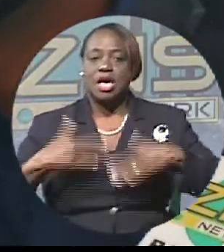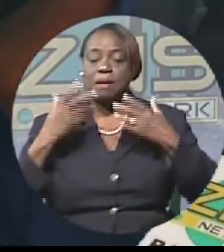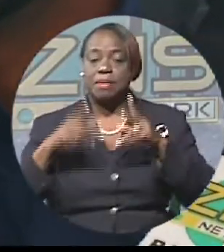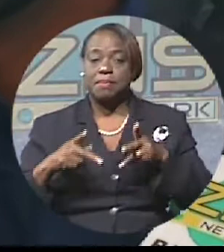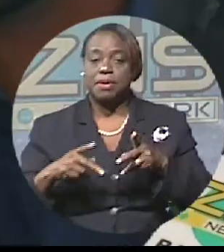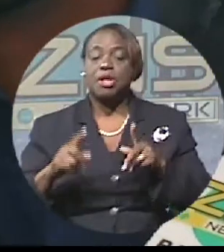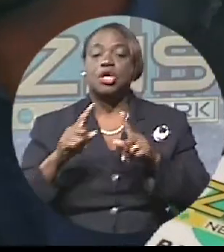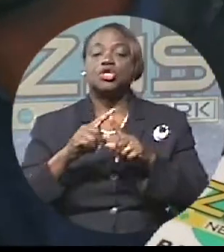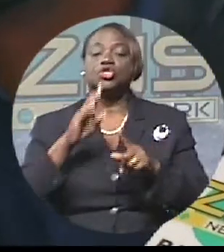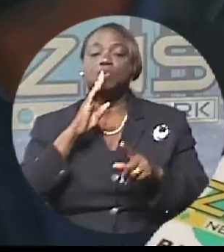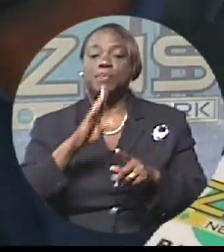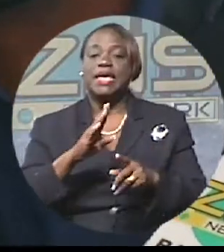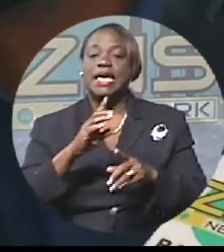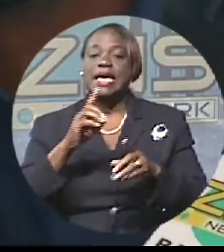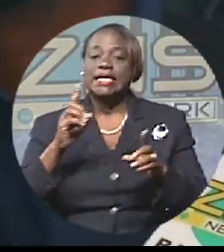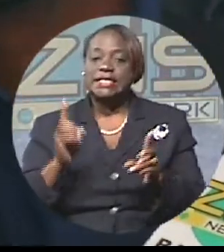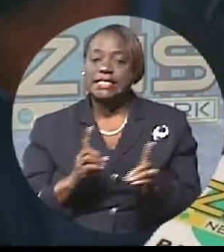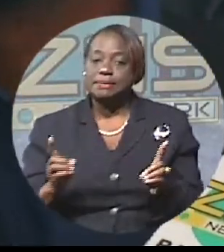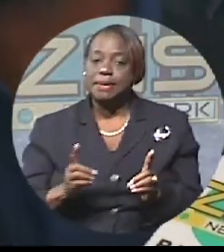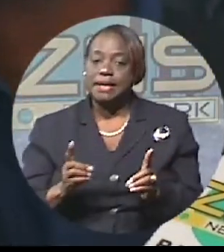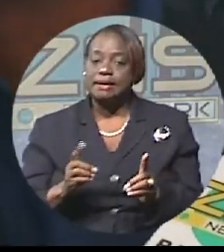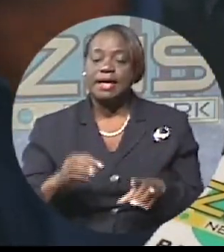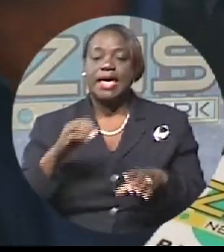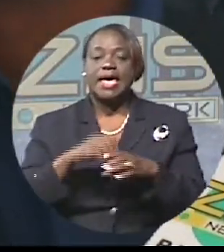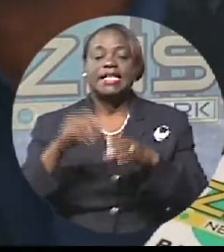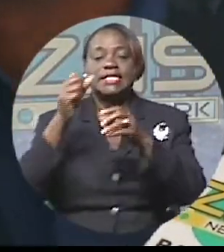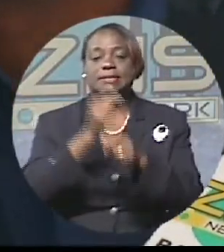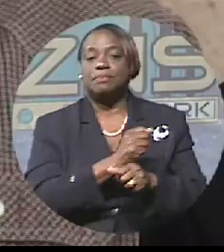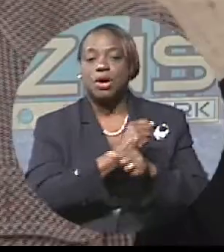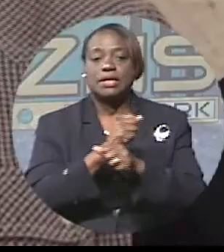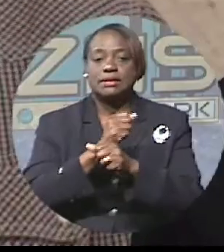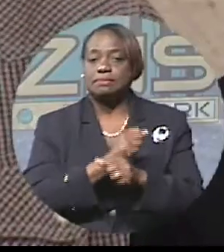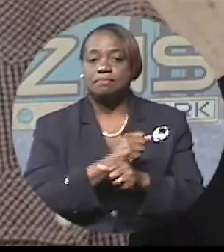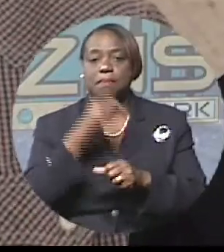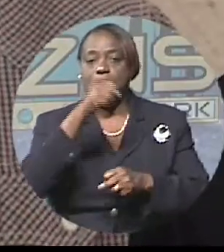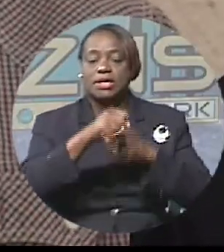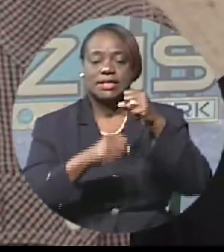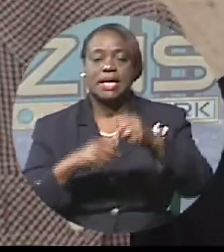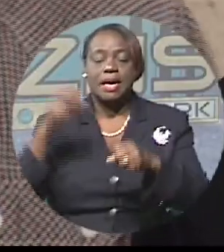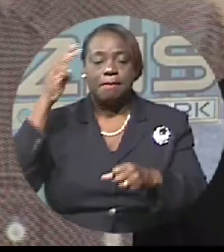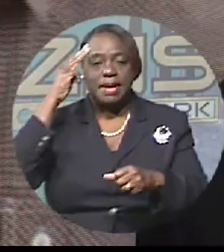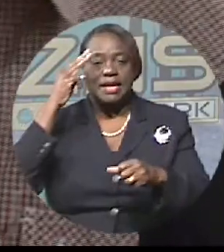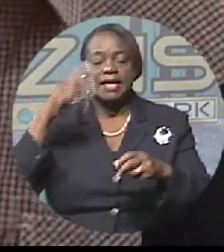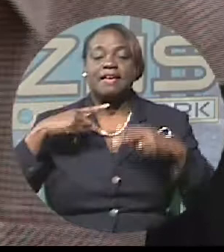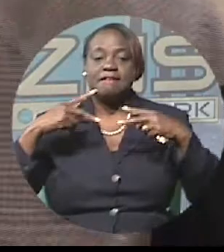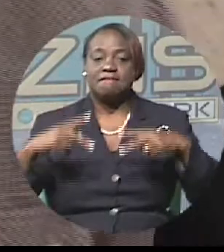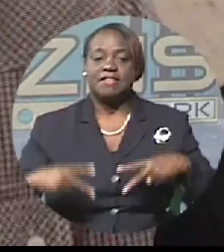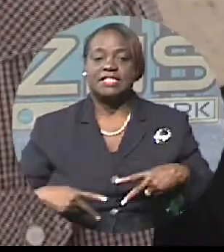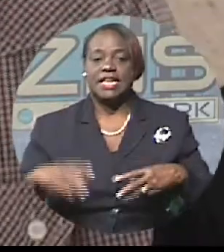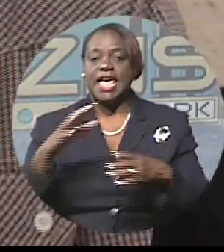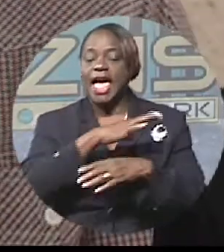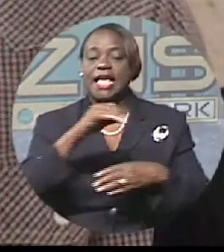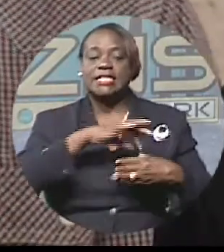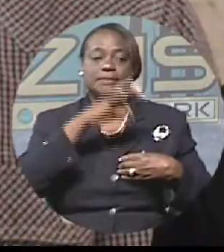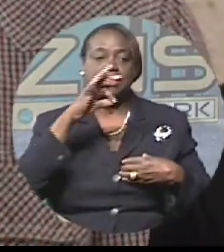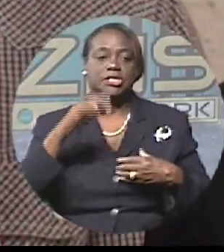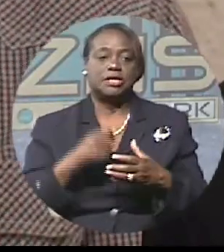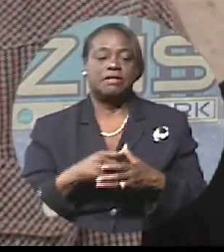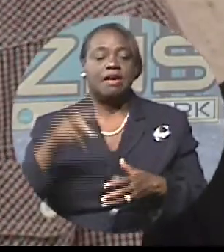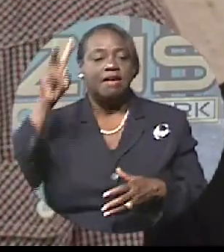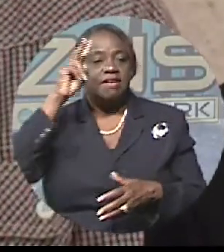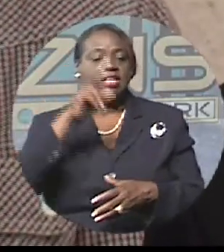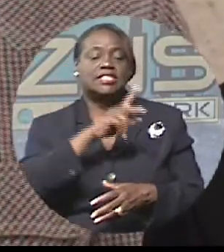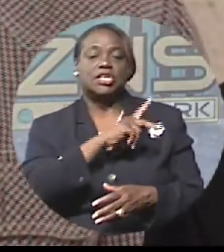the sport of boxing, mentally, physically, and spiritually. LaVar summed it up best, a team effort. Valentino knows he